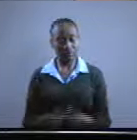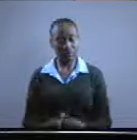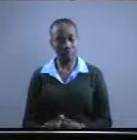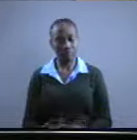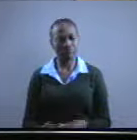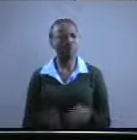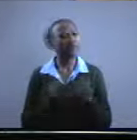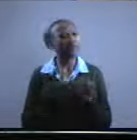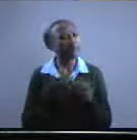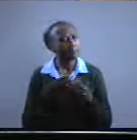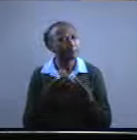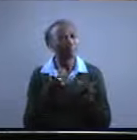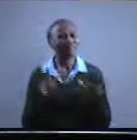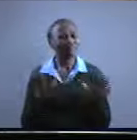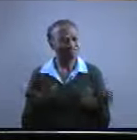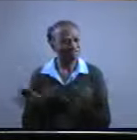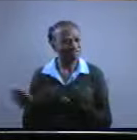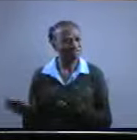Order, members.